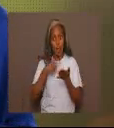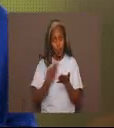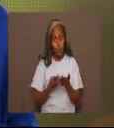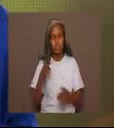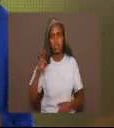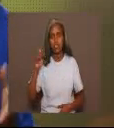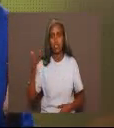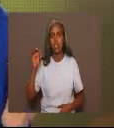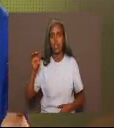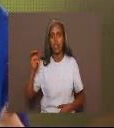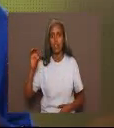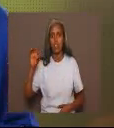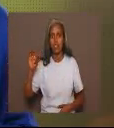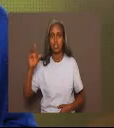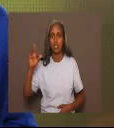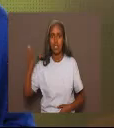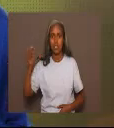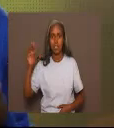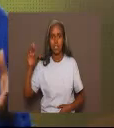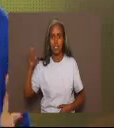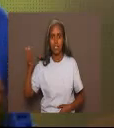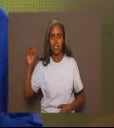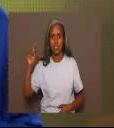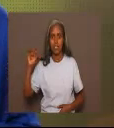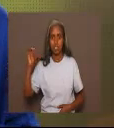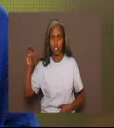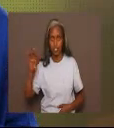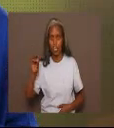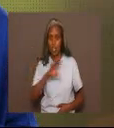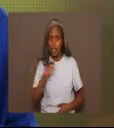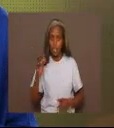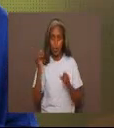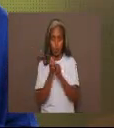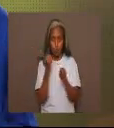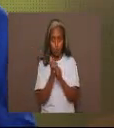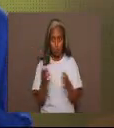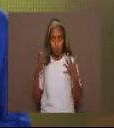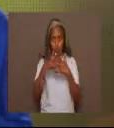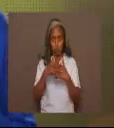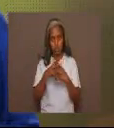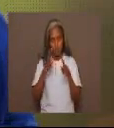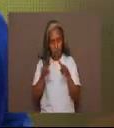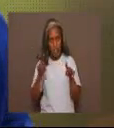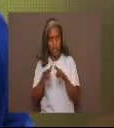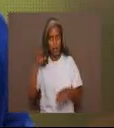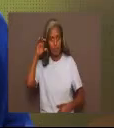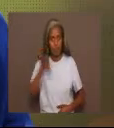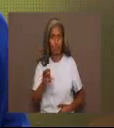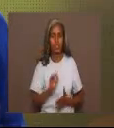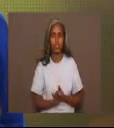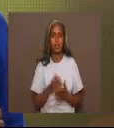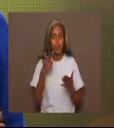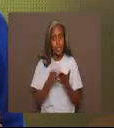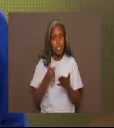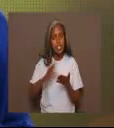acceleration, and work caused by a variable force. In this lesson,